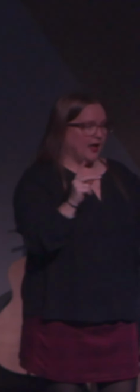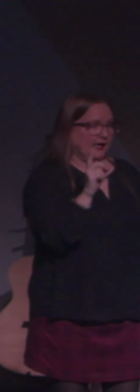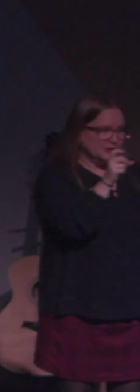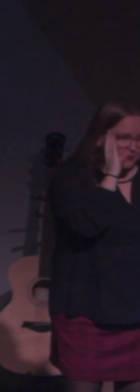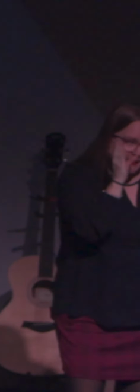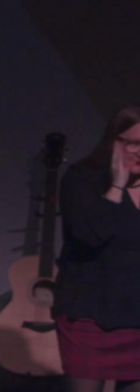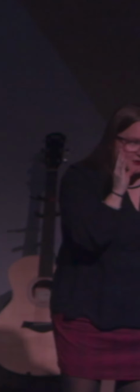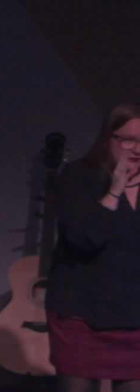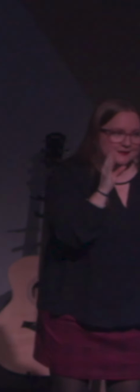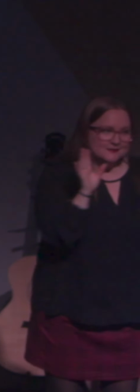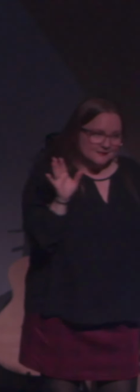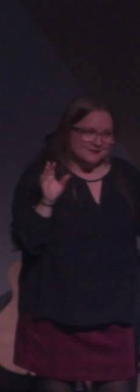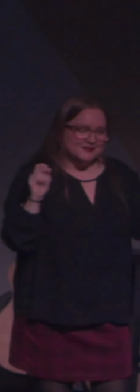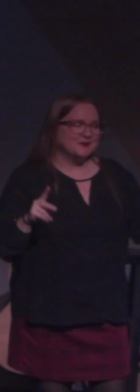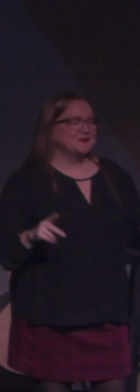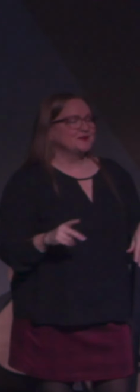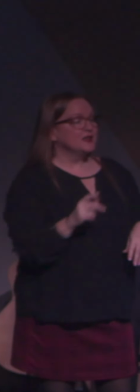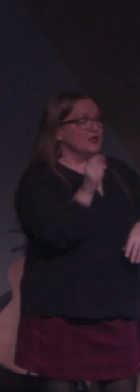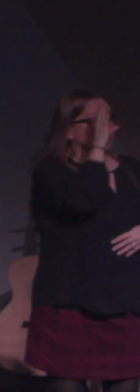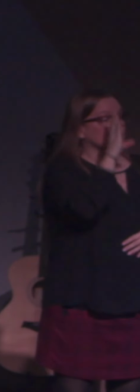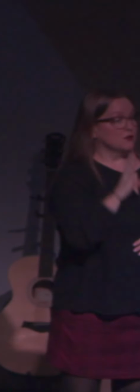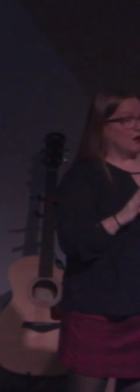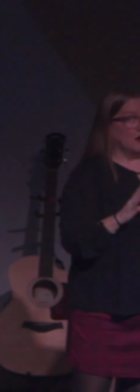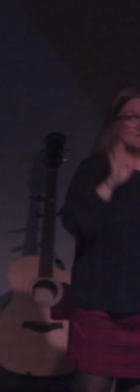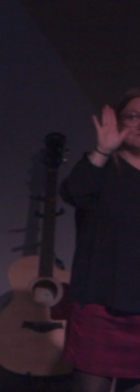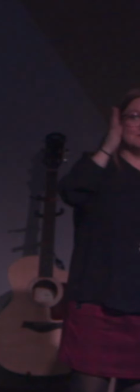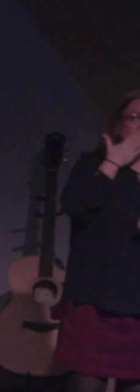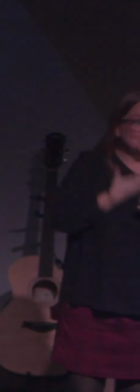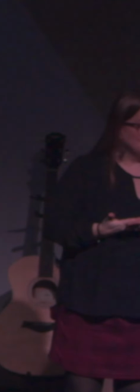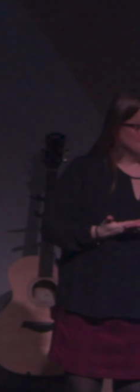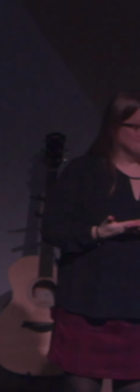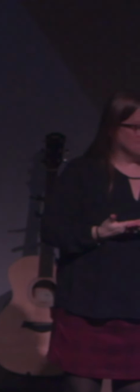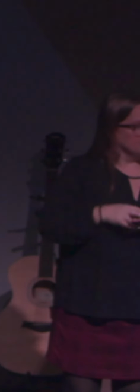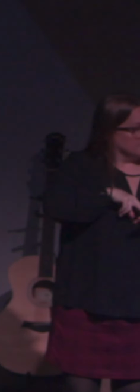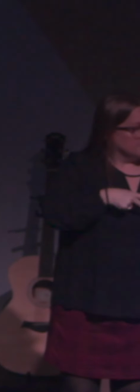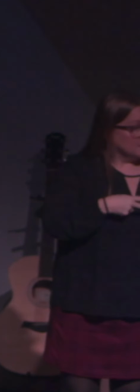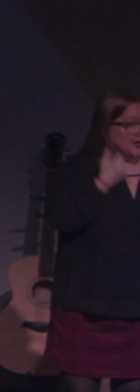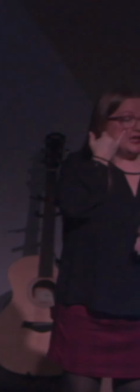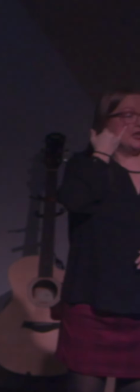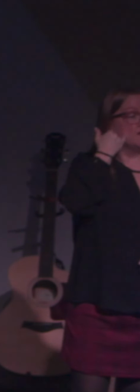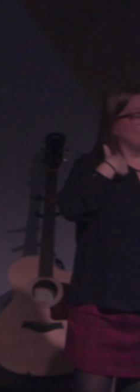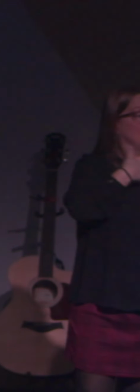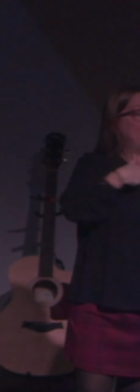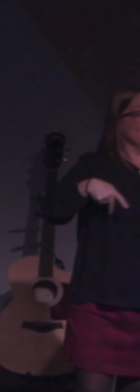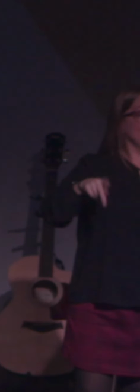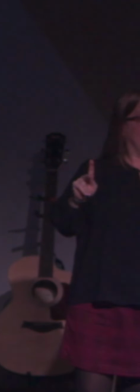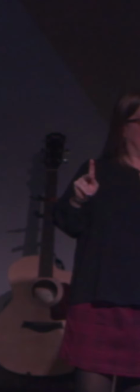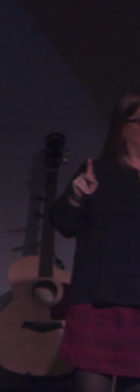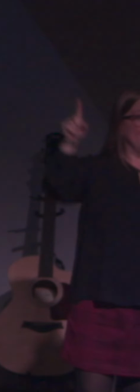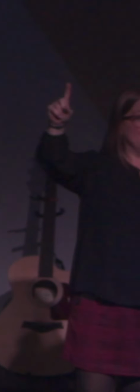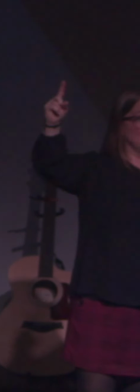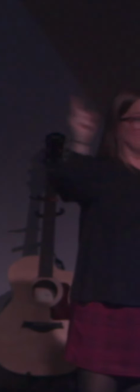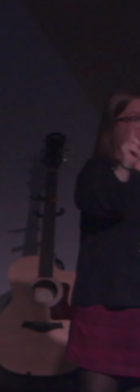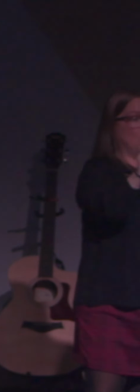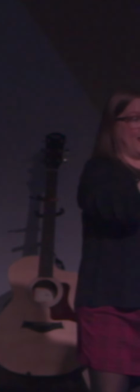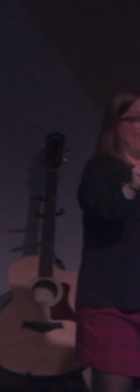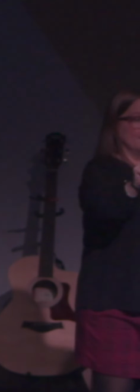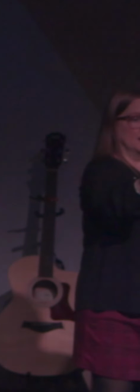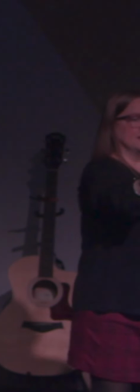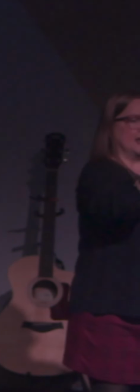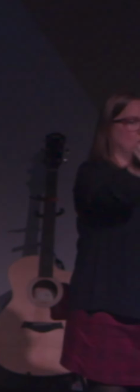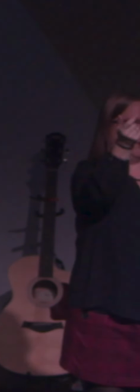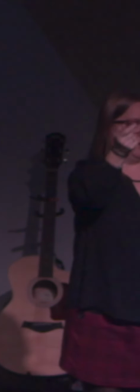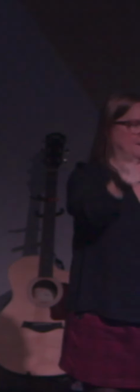little while. And so God, in his goodness, if we will allow him, will go ahead of us and he'll begin removing the